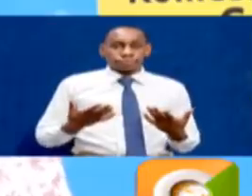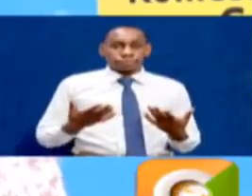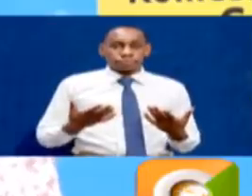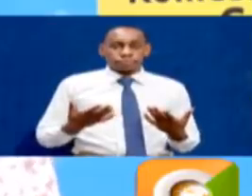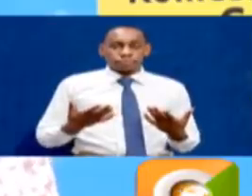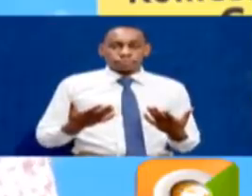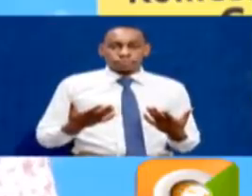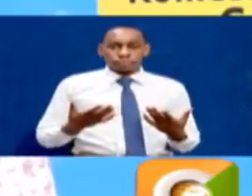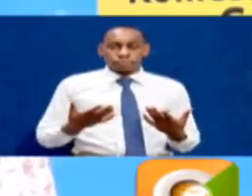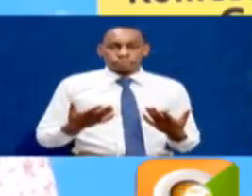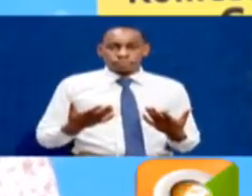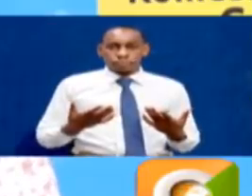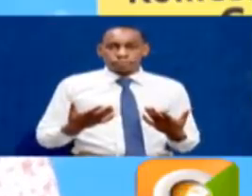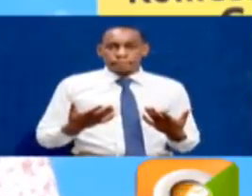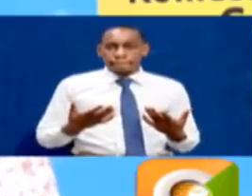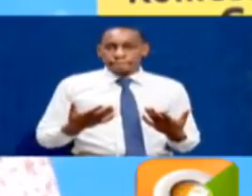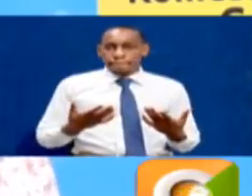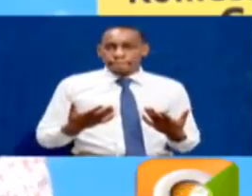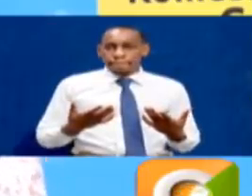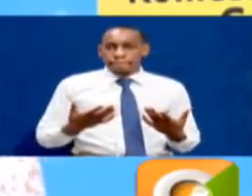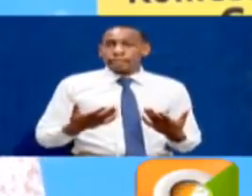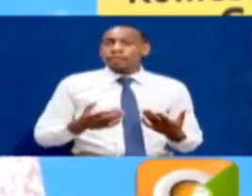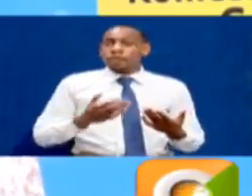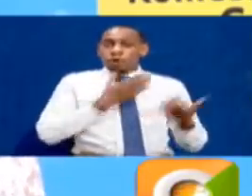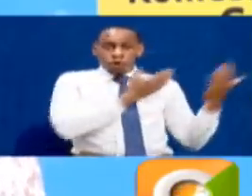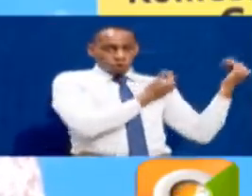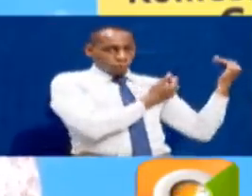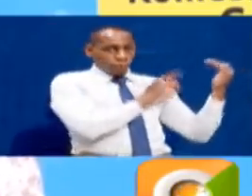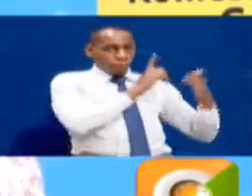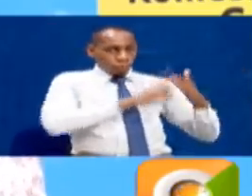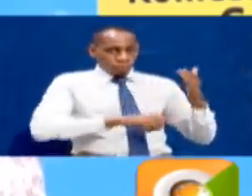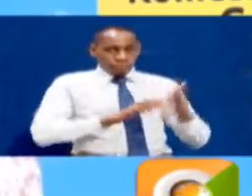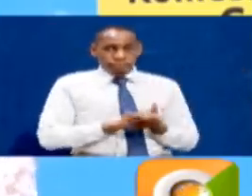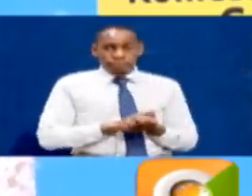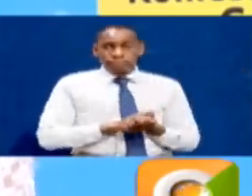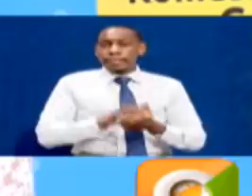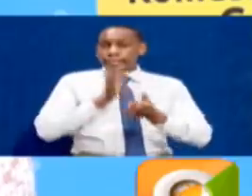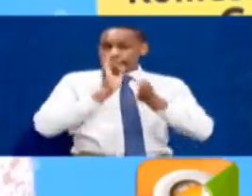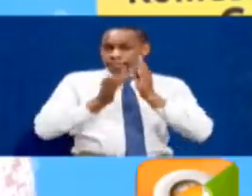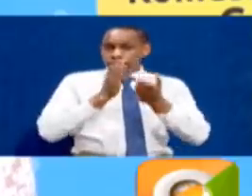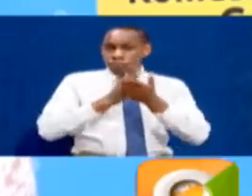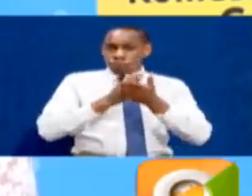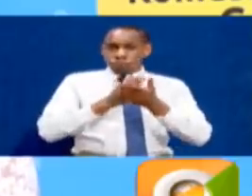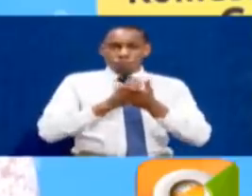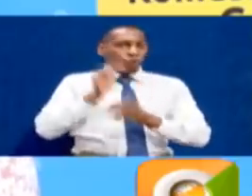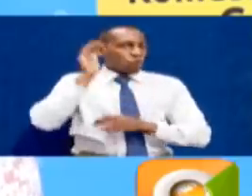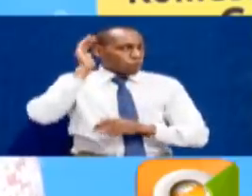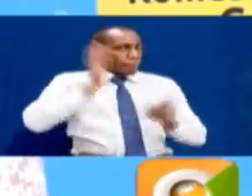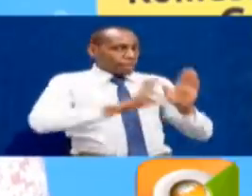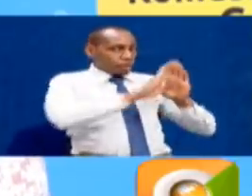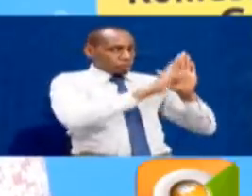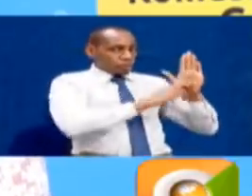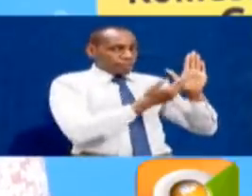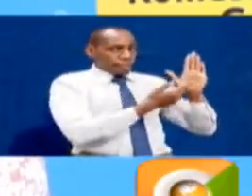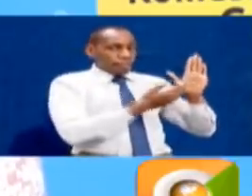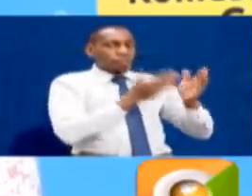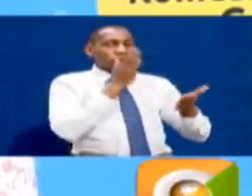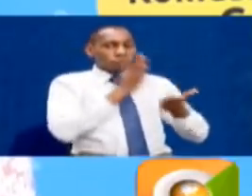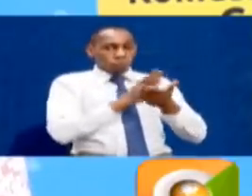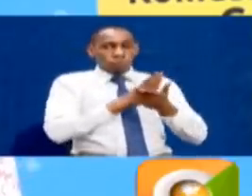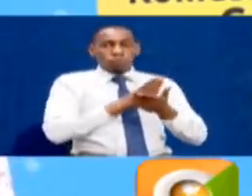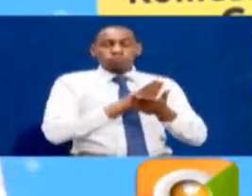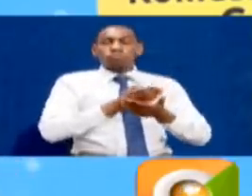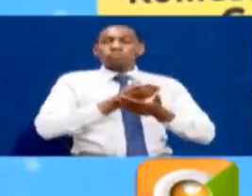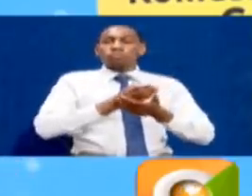people and citizens up country. So we hope if we follow these rules, if we strictly, you know,